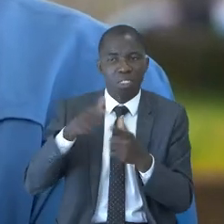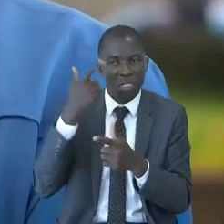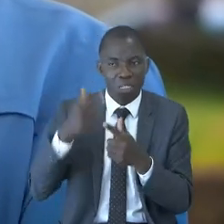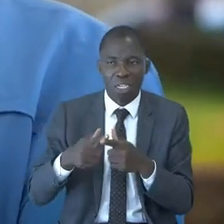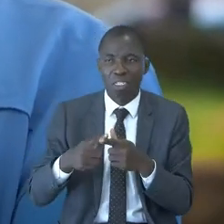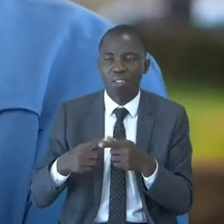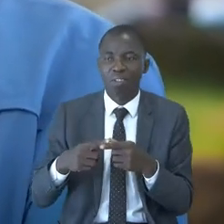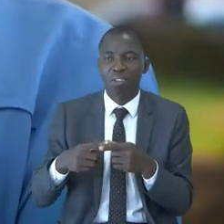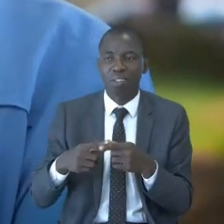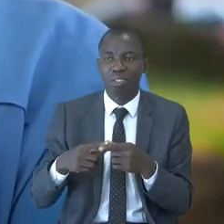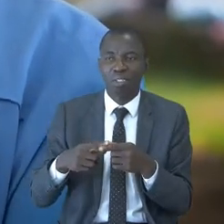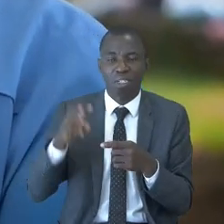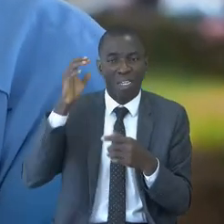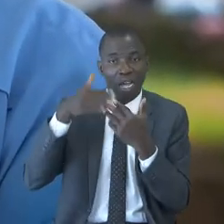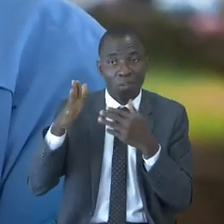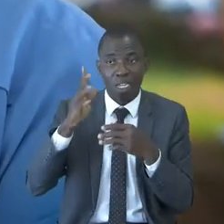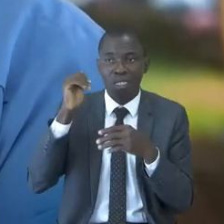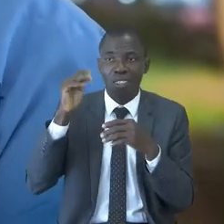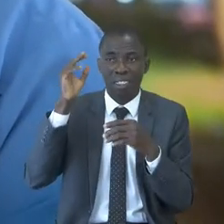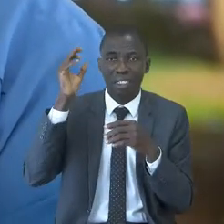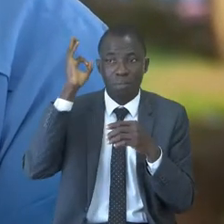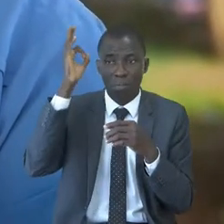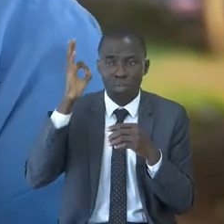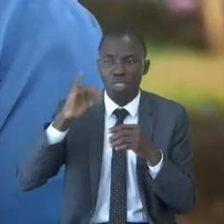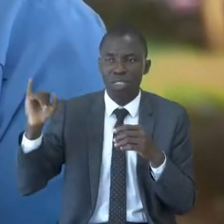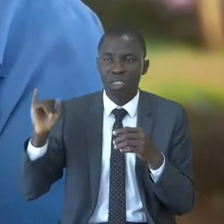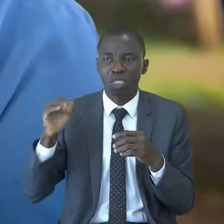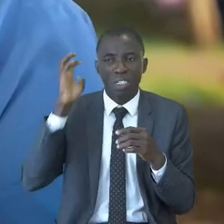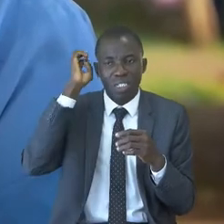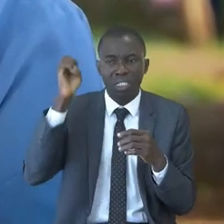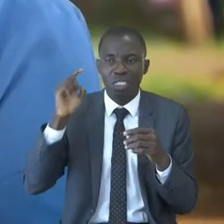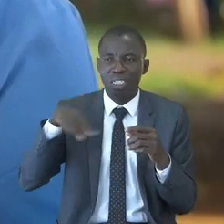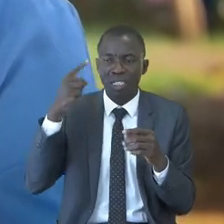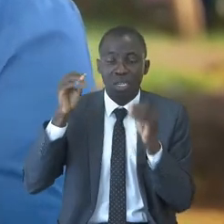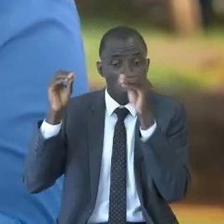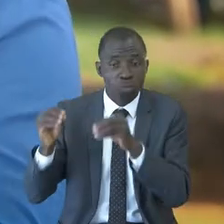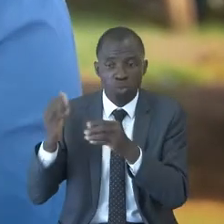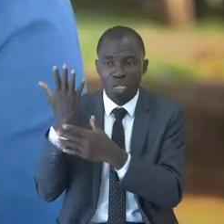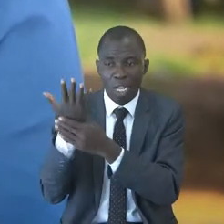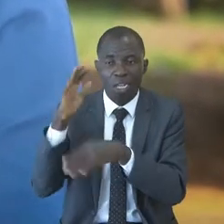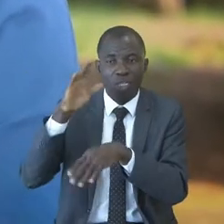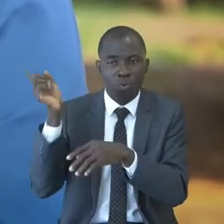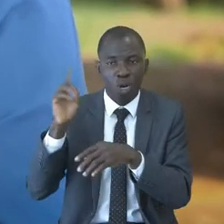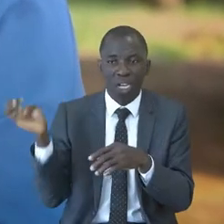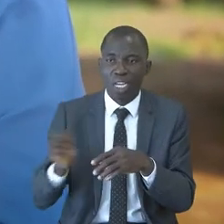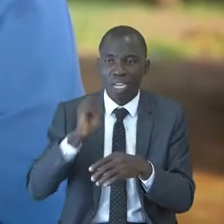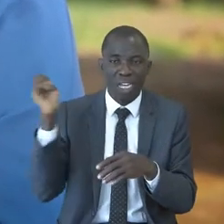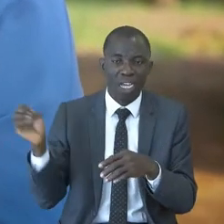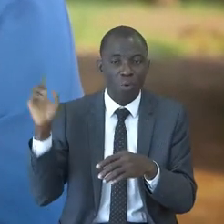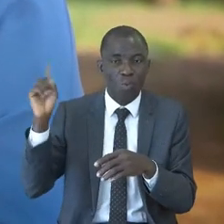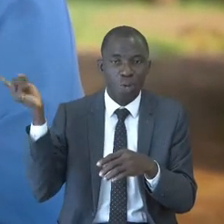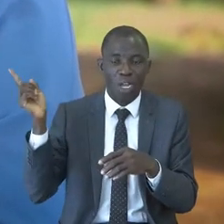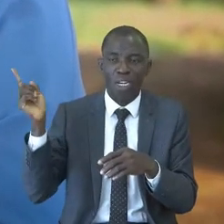after his ministration, he said, wherever you have problems, lay your hand